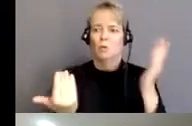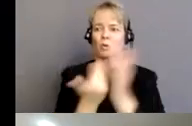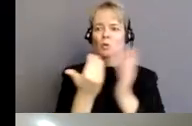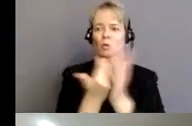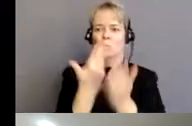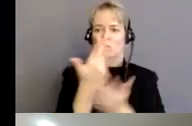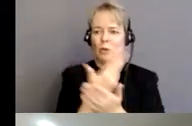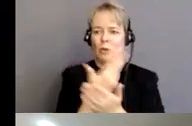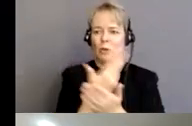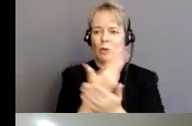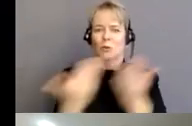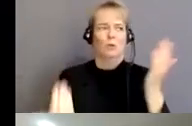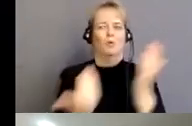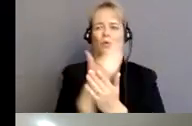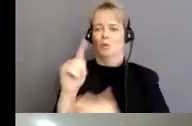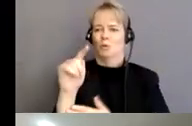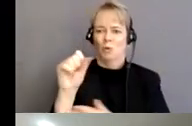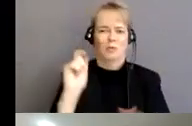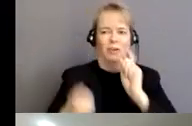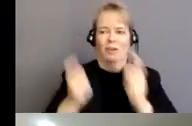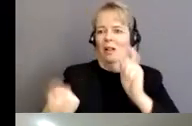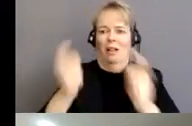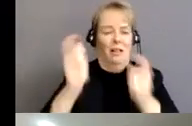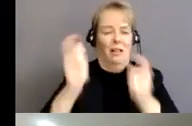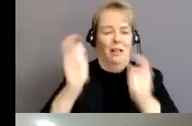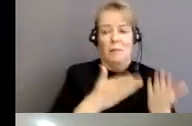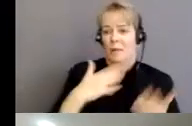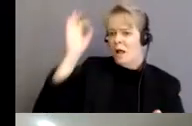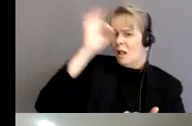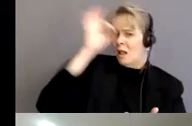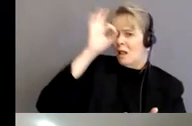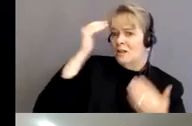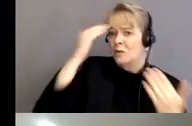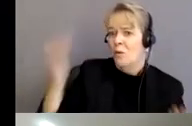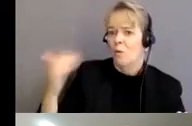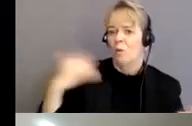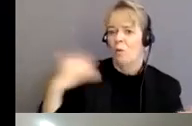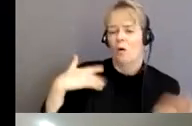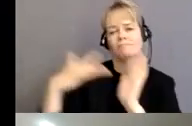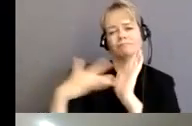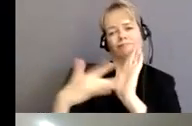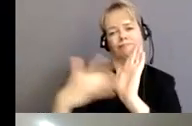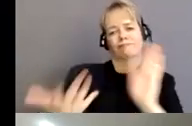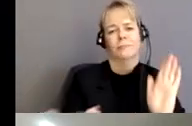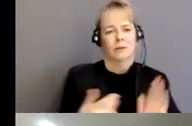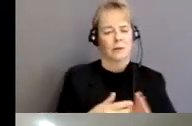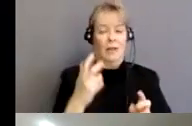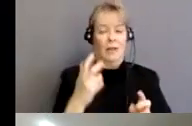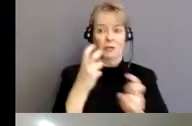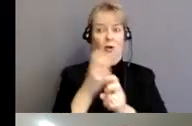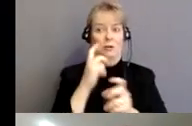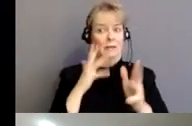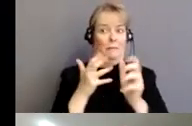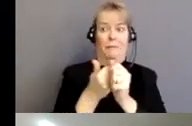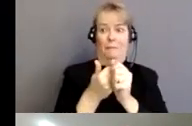aware of. And things change on a regular basis, as we know. Just trying to keep up with what's happening in society, particularly with